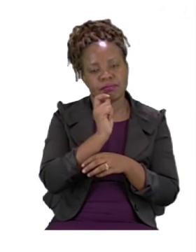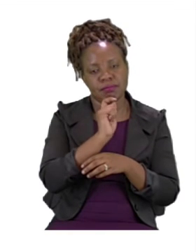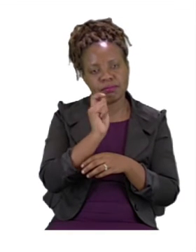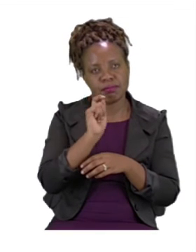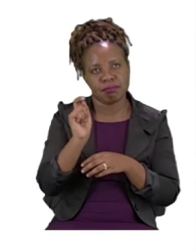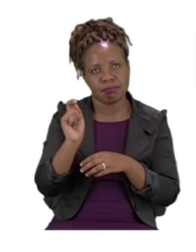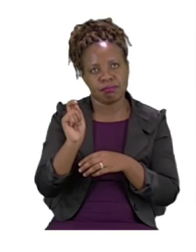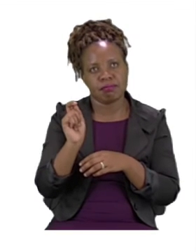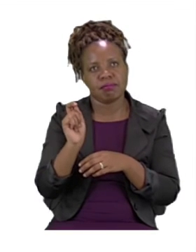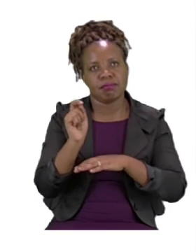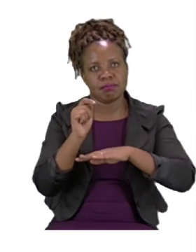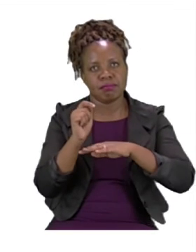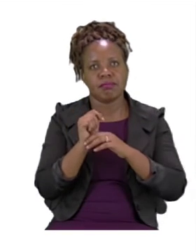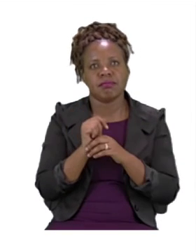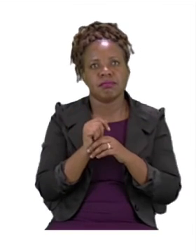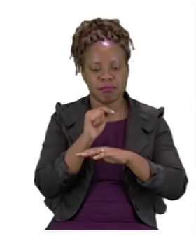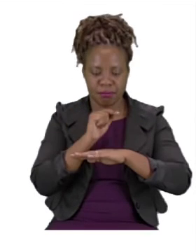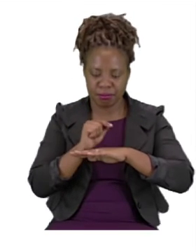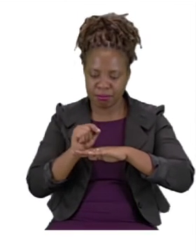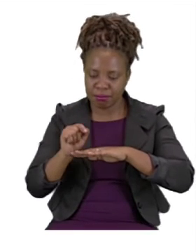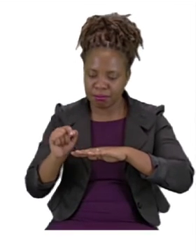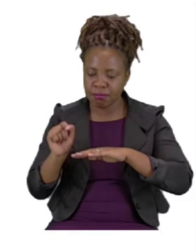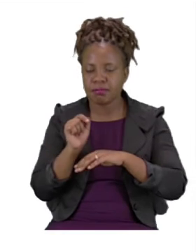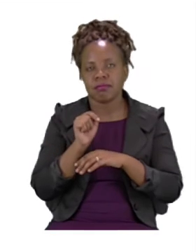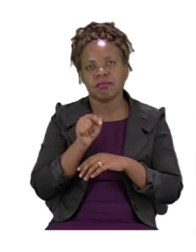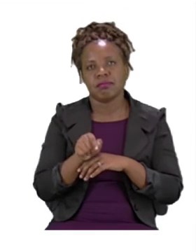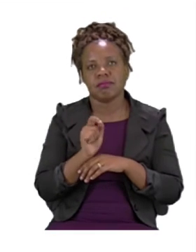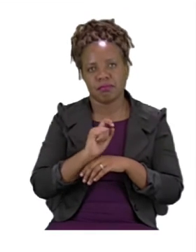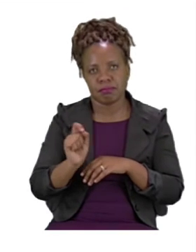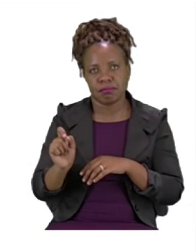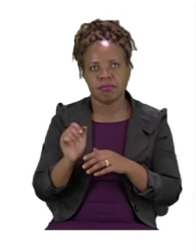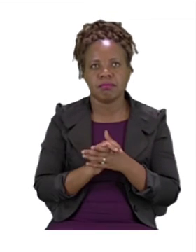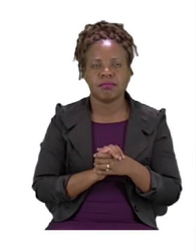the dotted line. Let's read the sentence again.